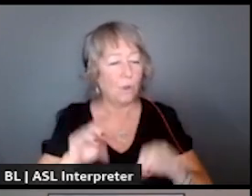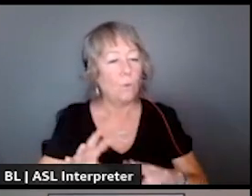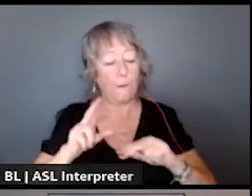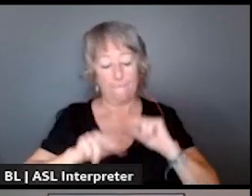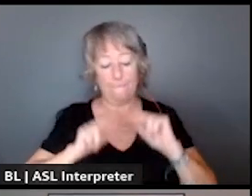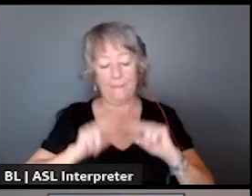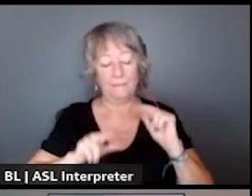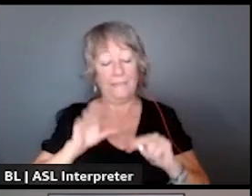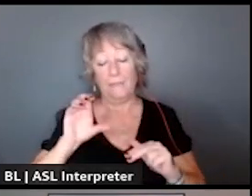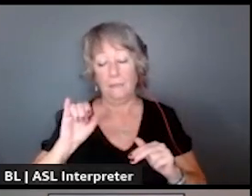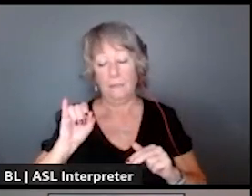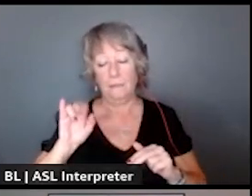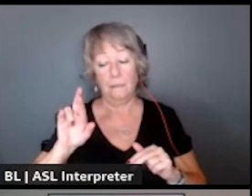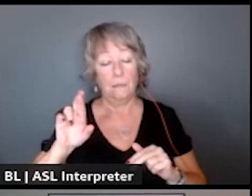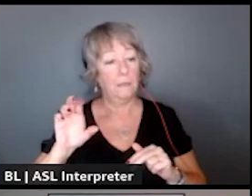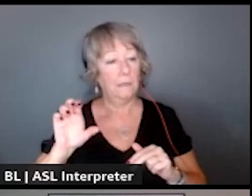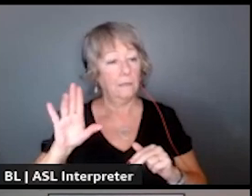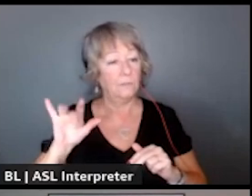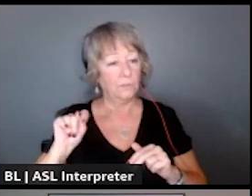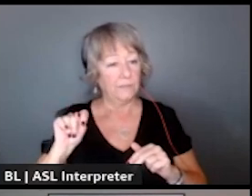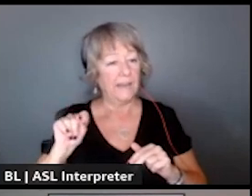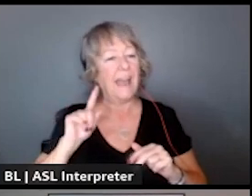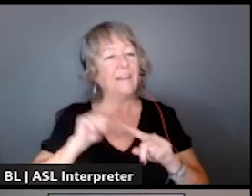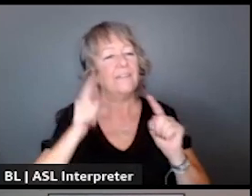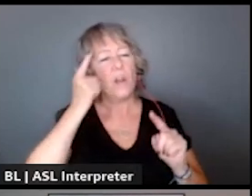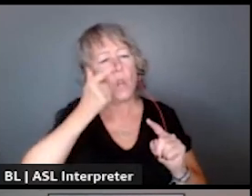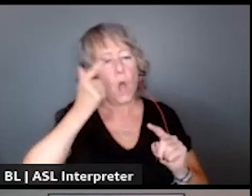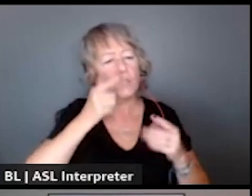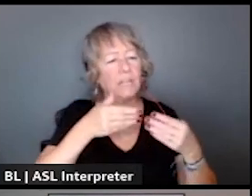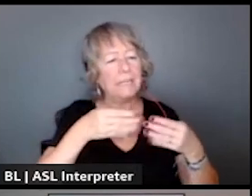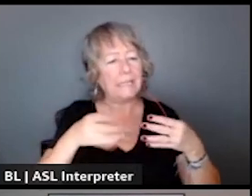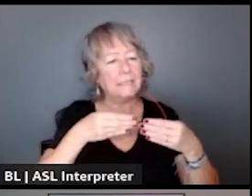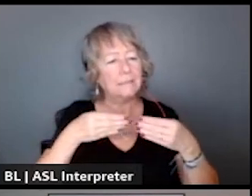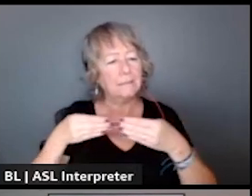at Amazon. Sure. So